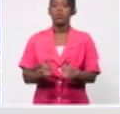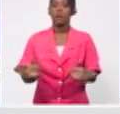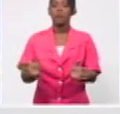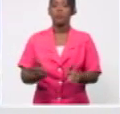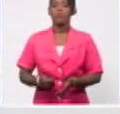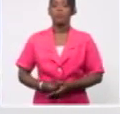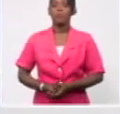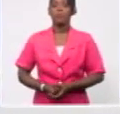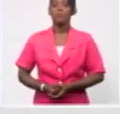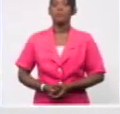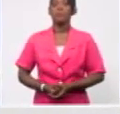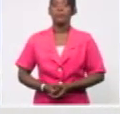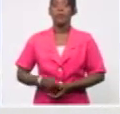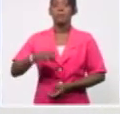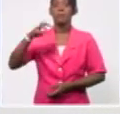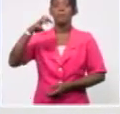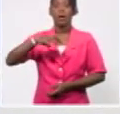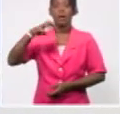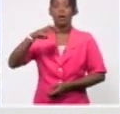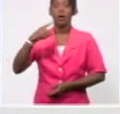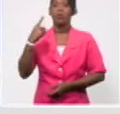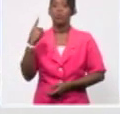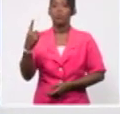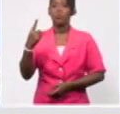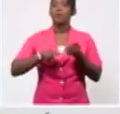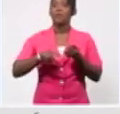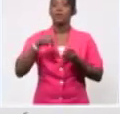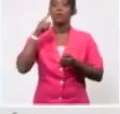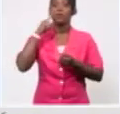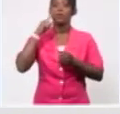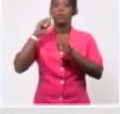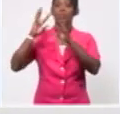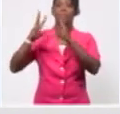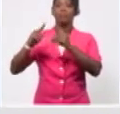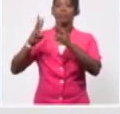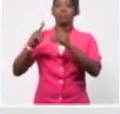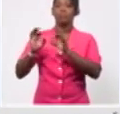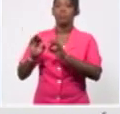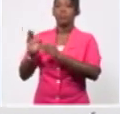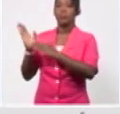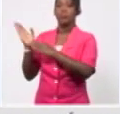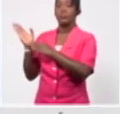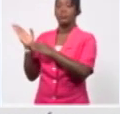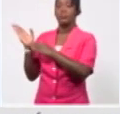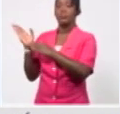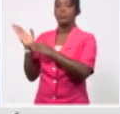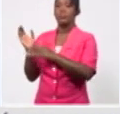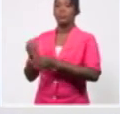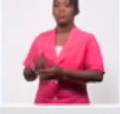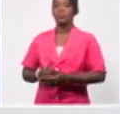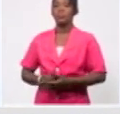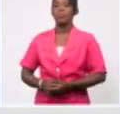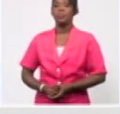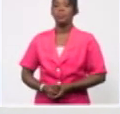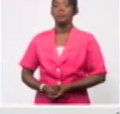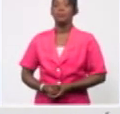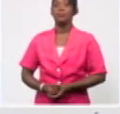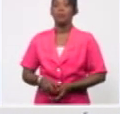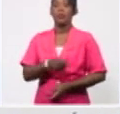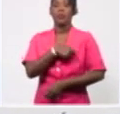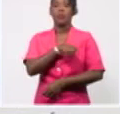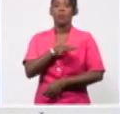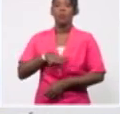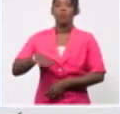Ávila has the highest confirmed case rate per 100,000 inhabitants over the last 15 days, with